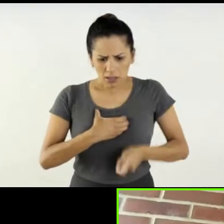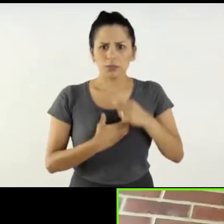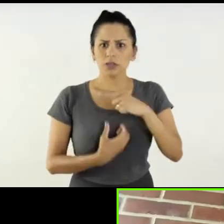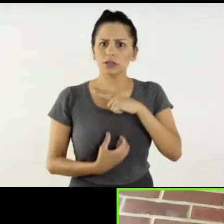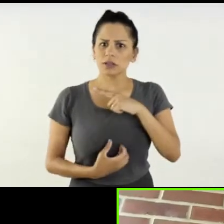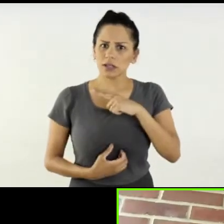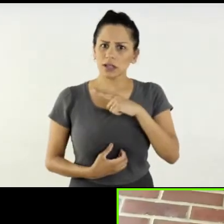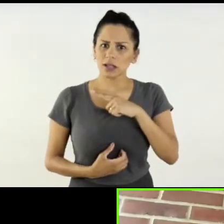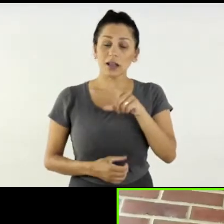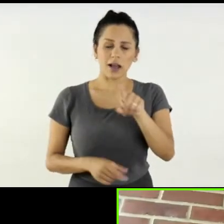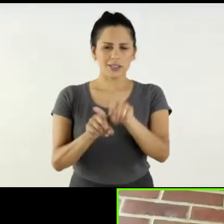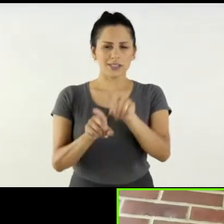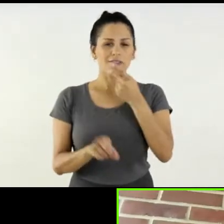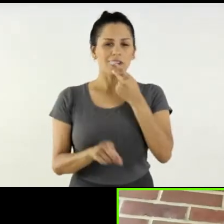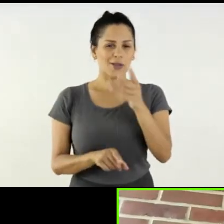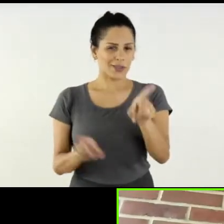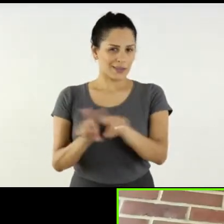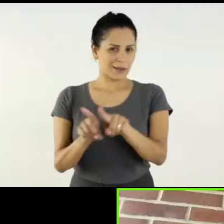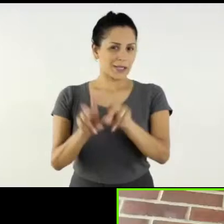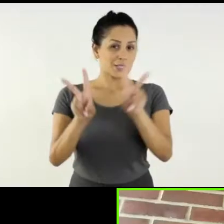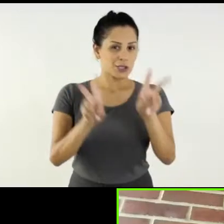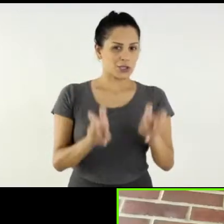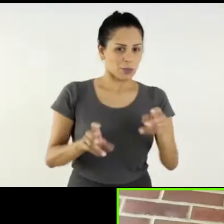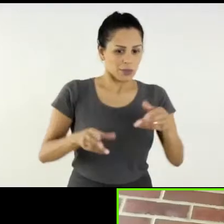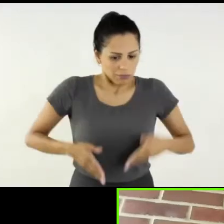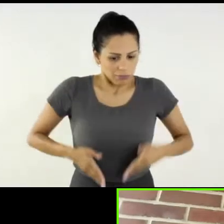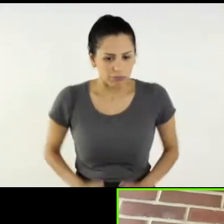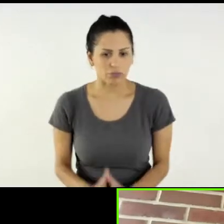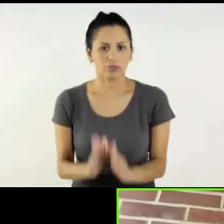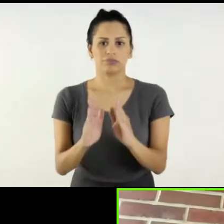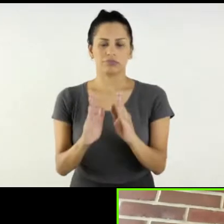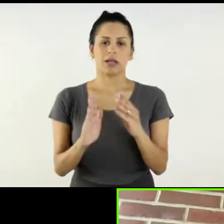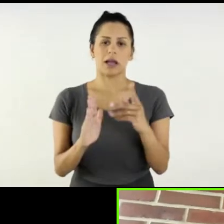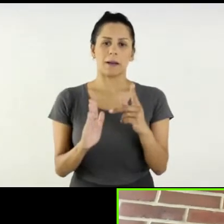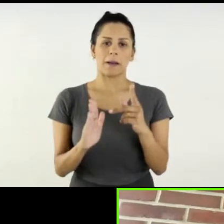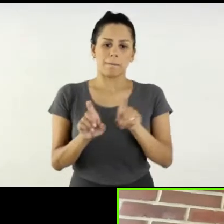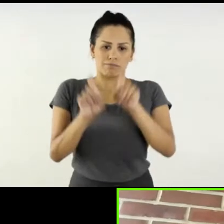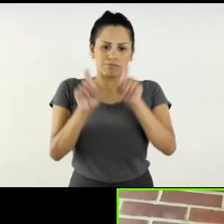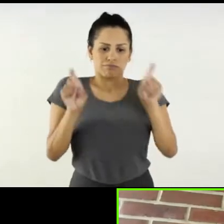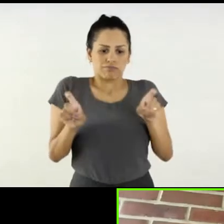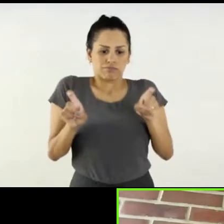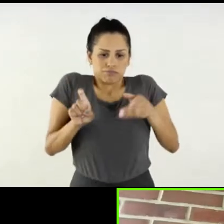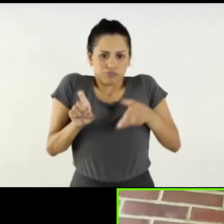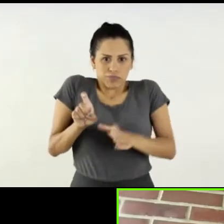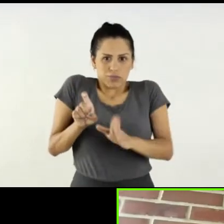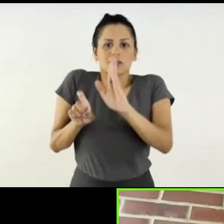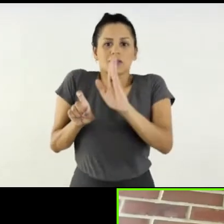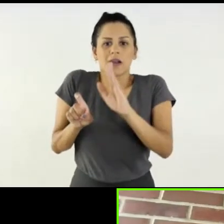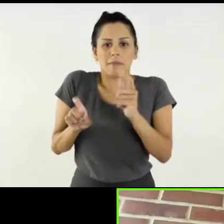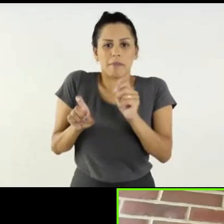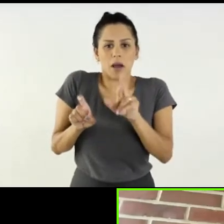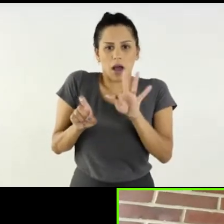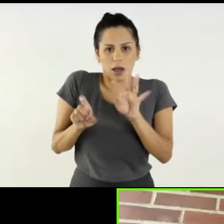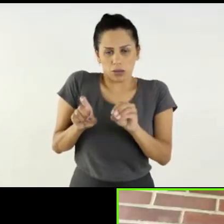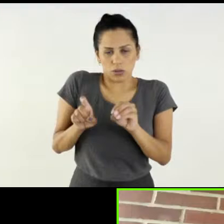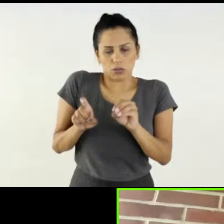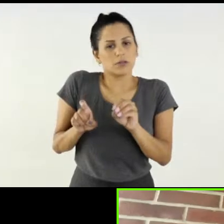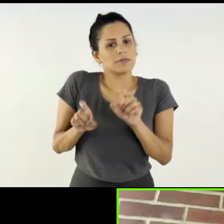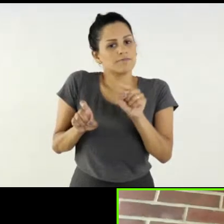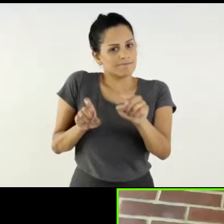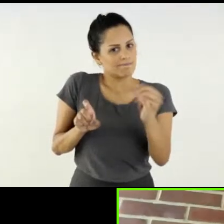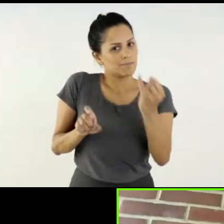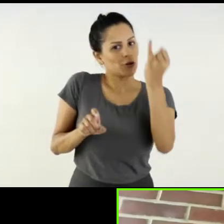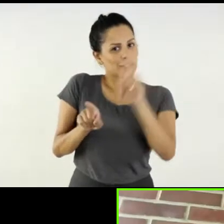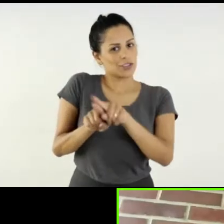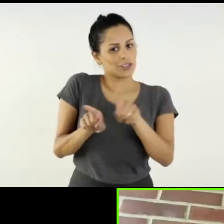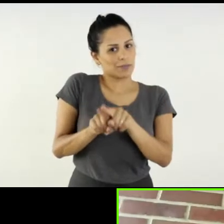really instrumental here. Of course, in some ways it's easier in a project like My Birth, which is because